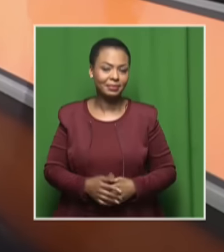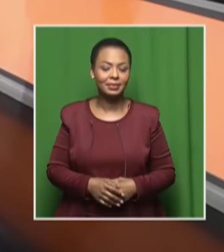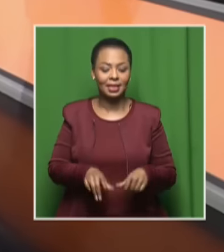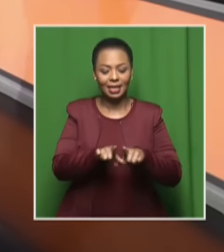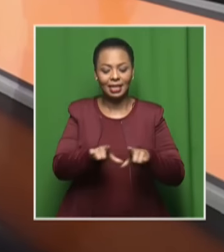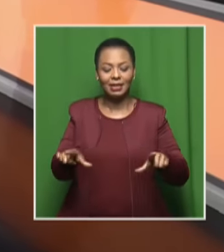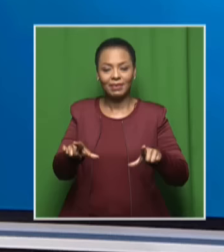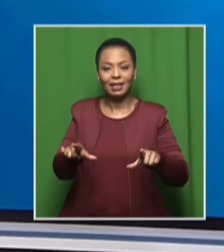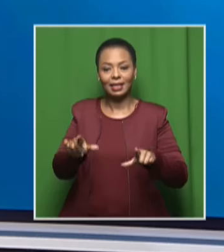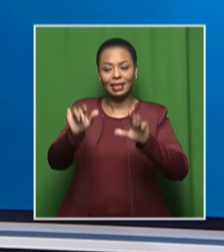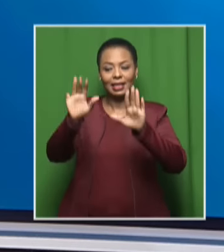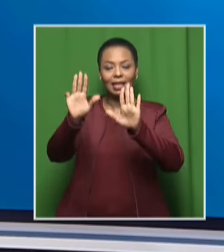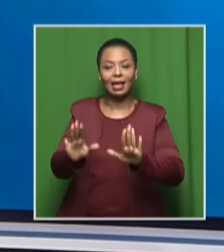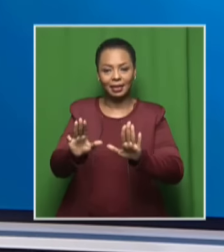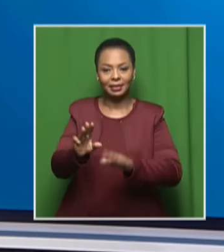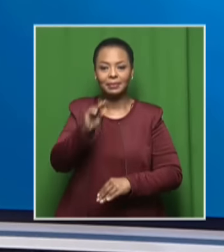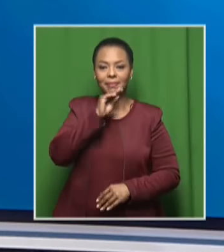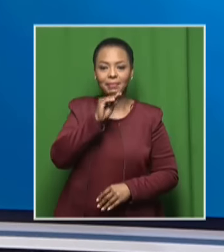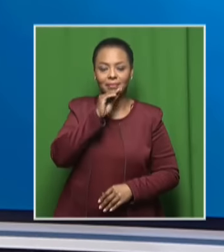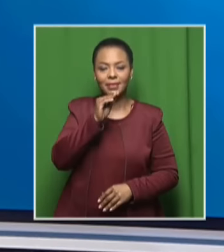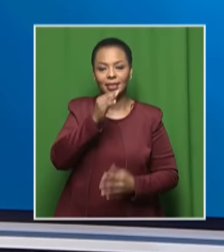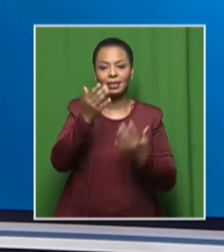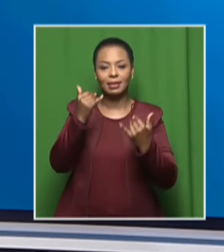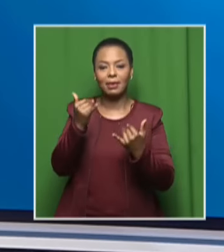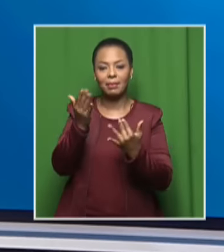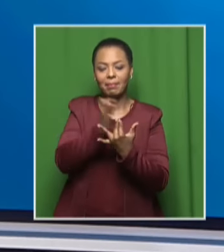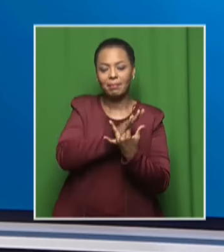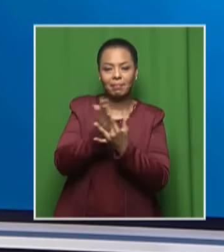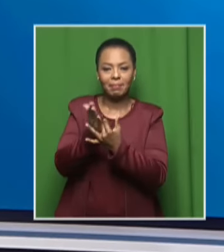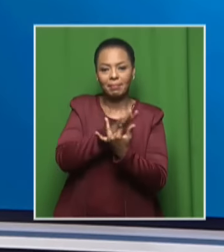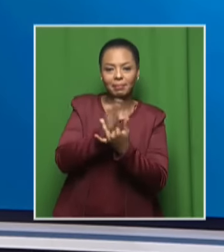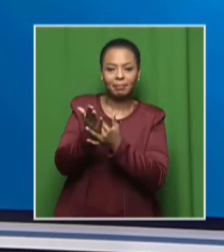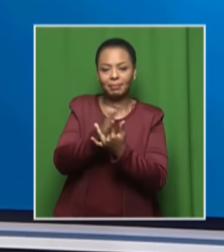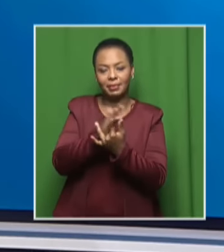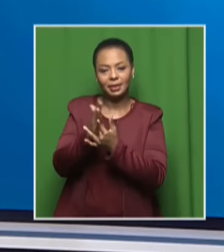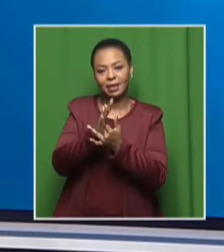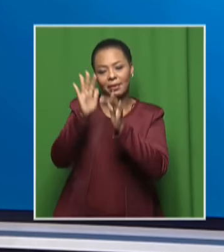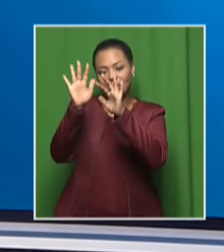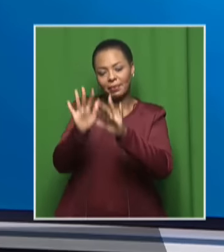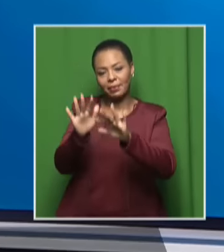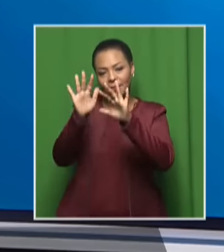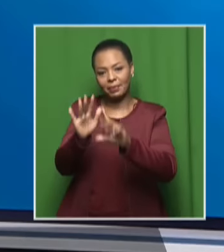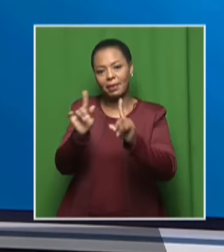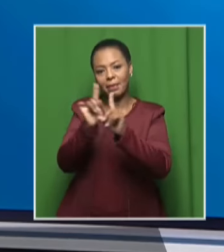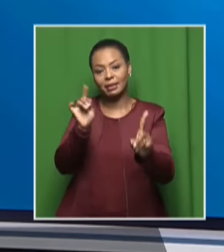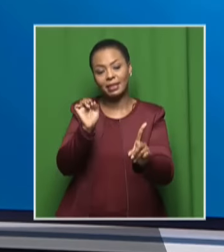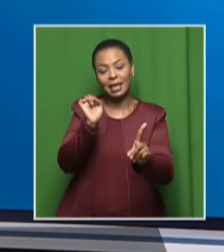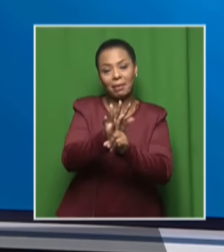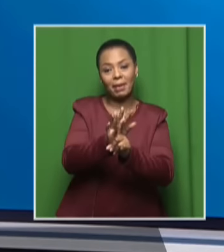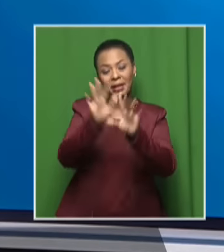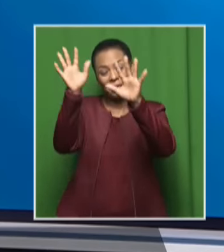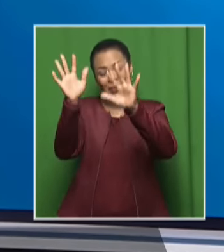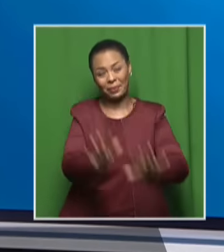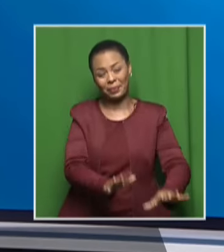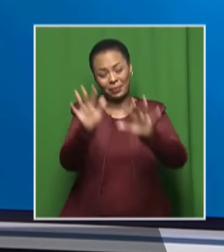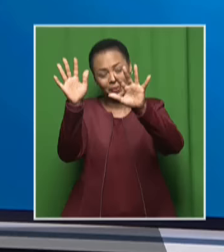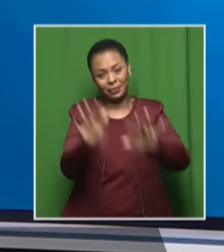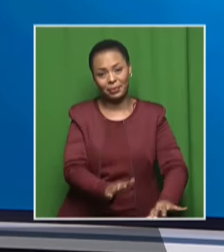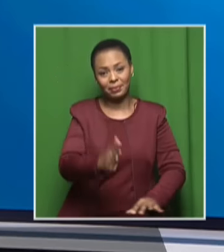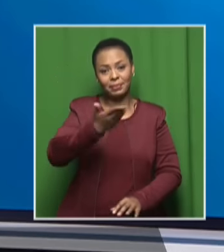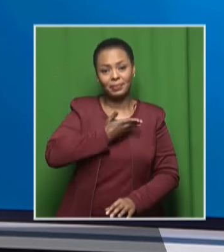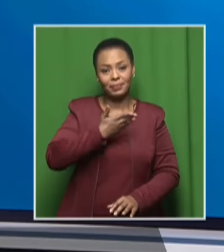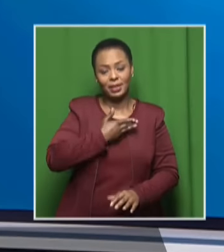9 that you are speaking about means that there is a medium likelihood, and then the impact will be severe. As you can see here, level 9, orange level